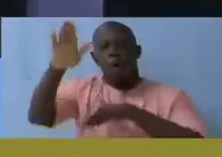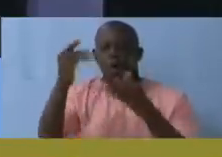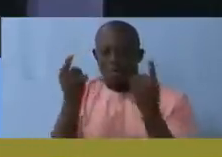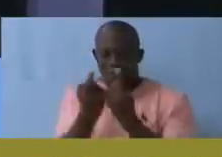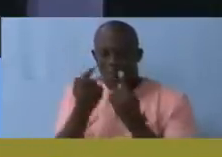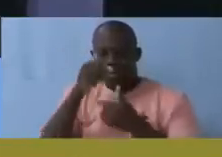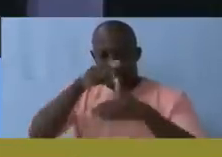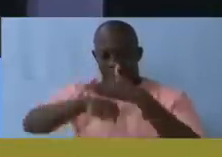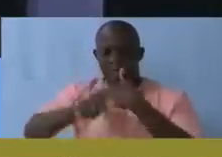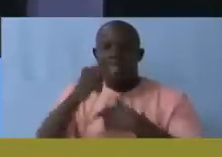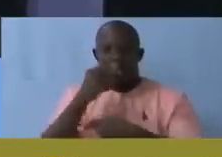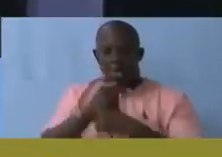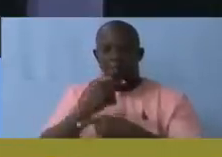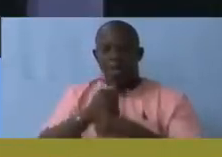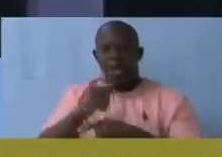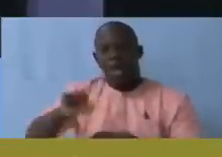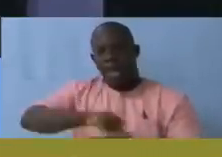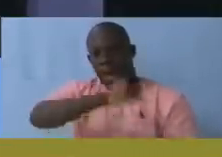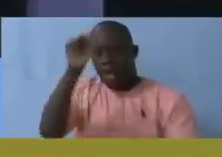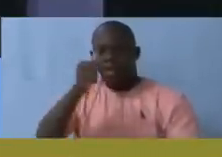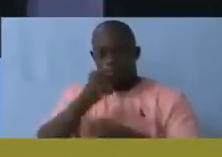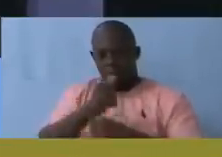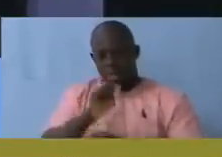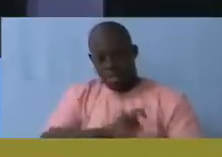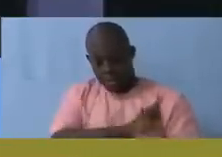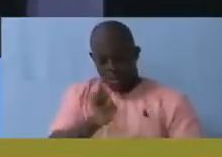Gambia and it affects them,